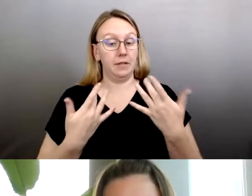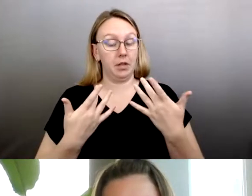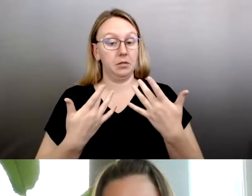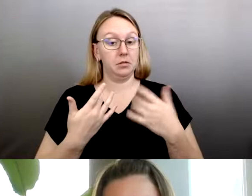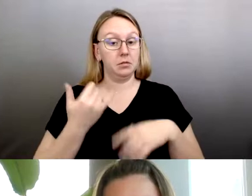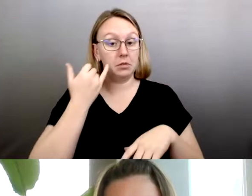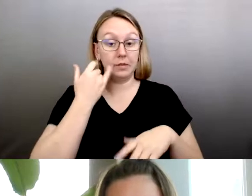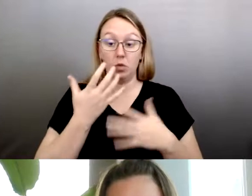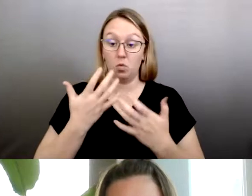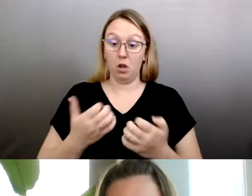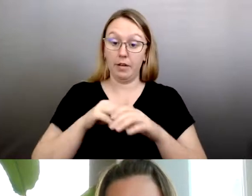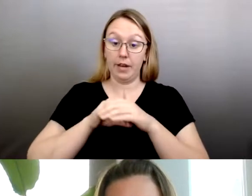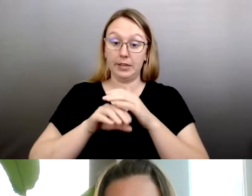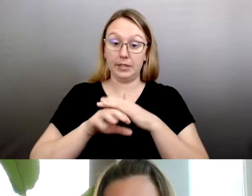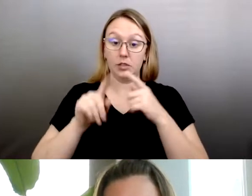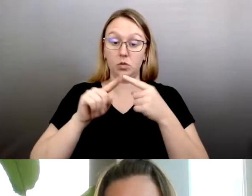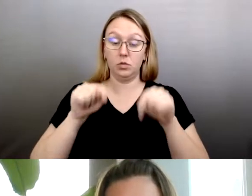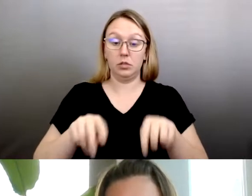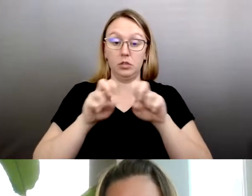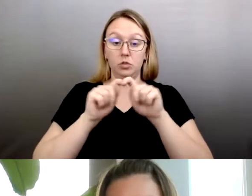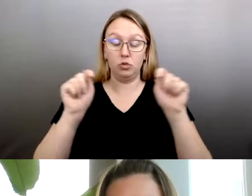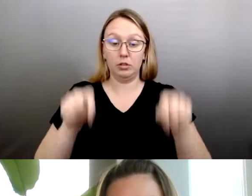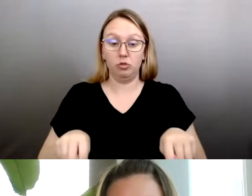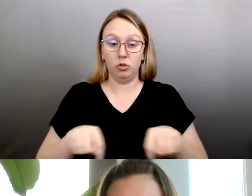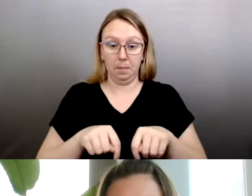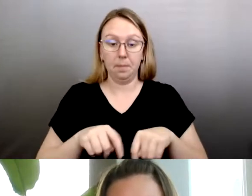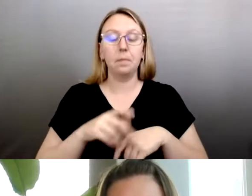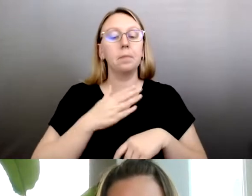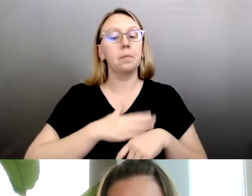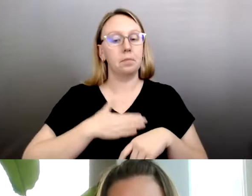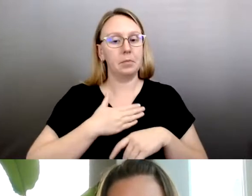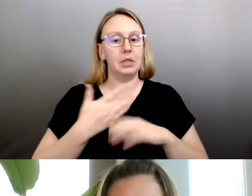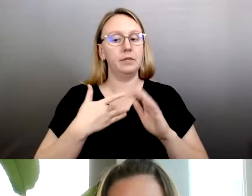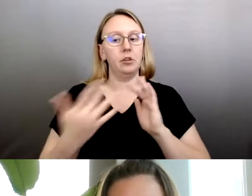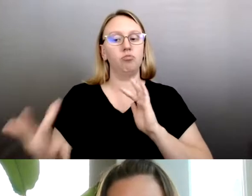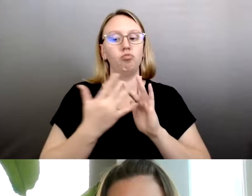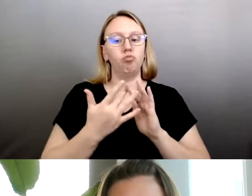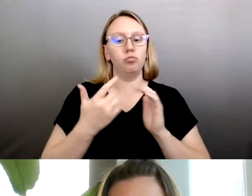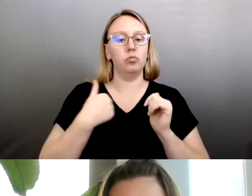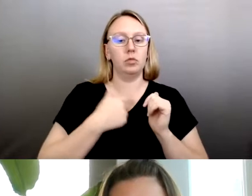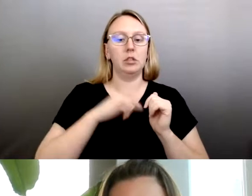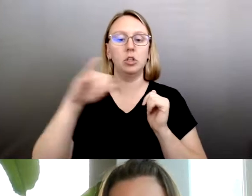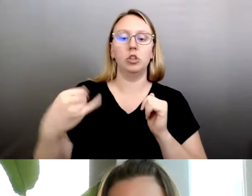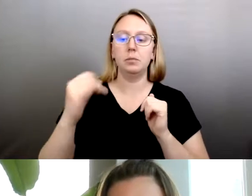would like access to the transcript from today's event, please feel free to reach out to us at